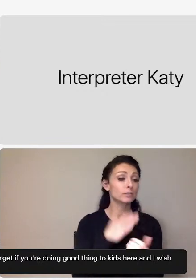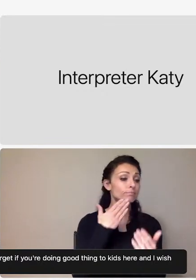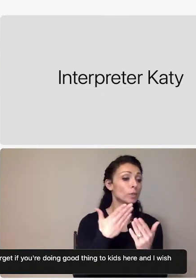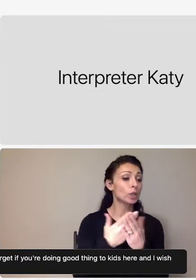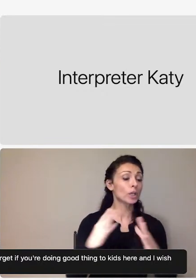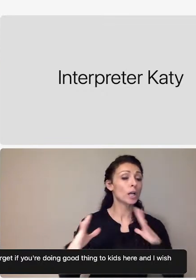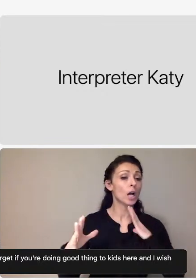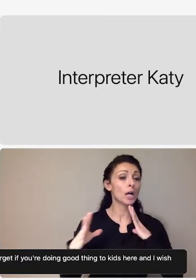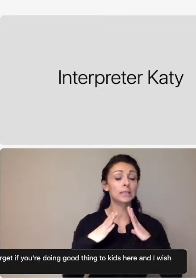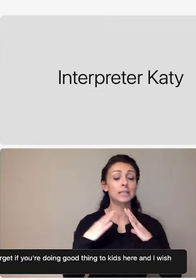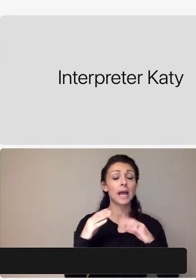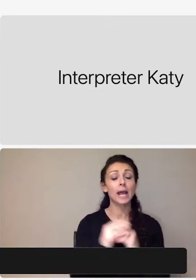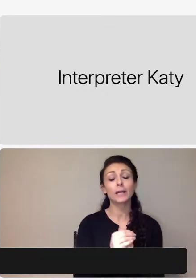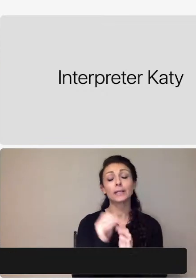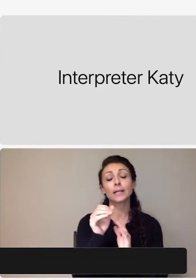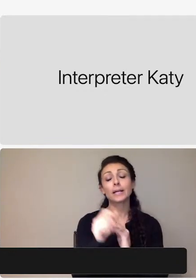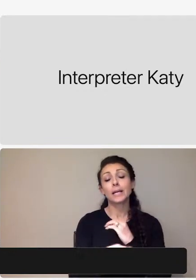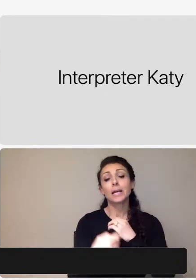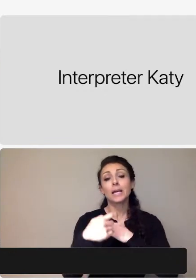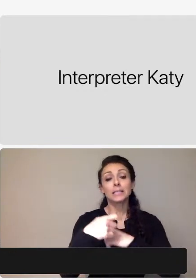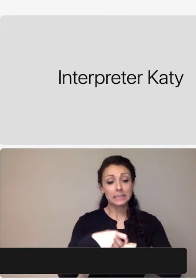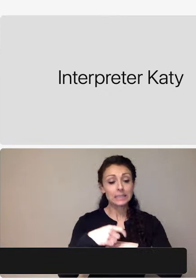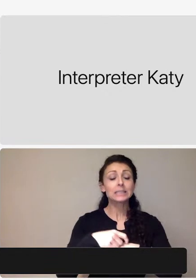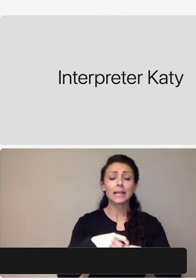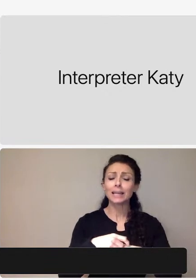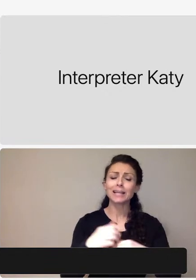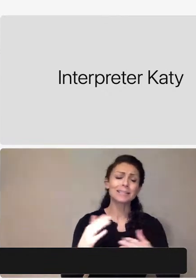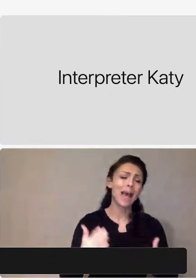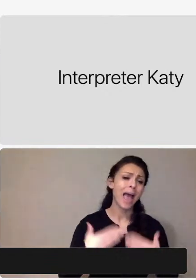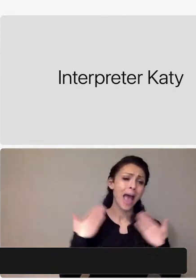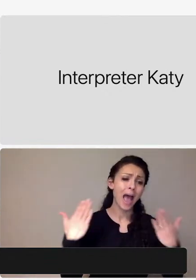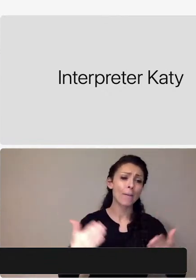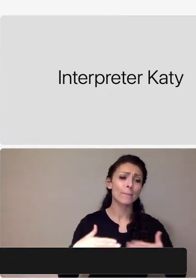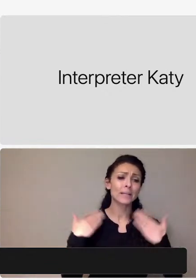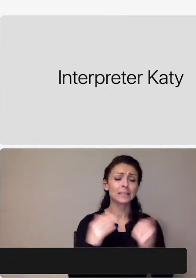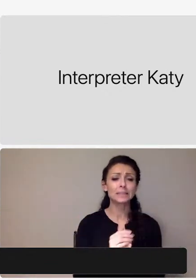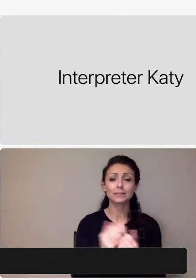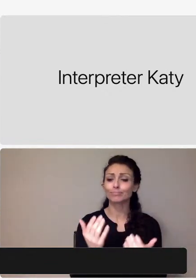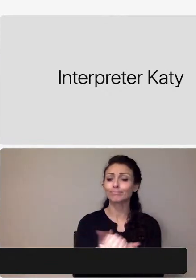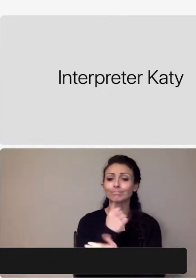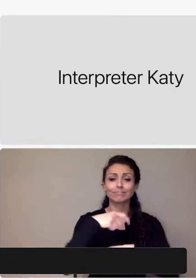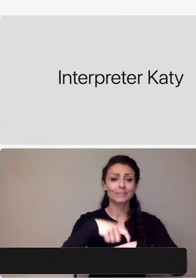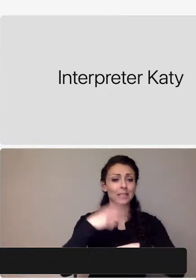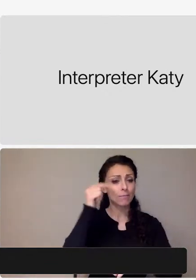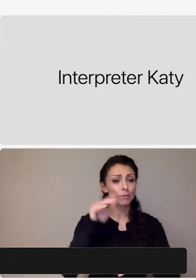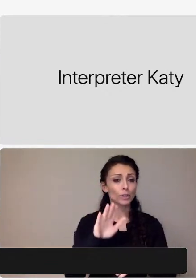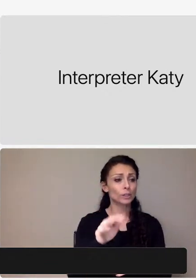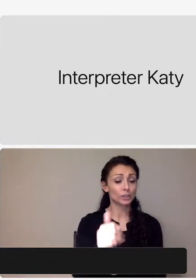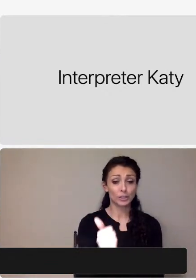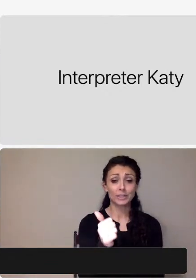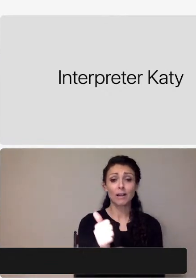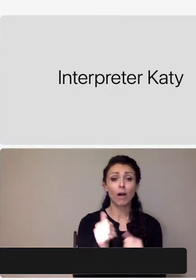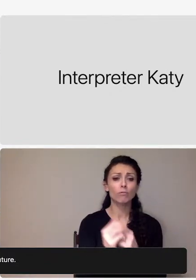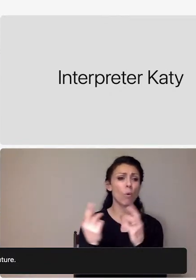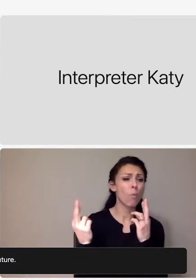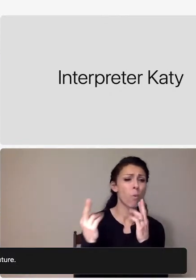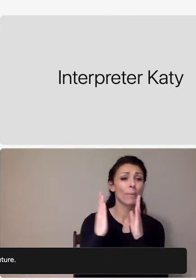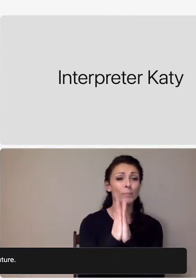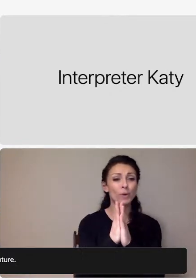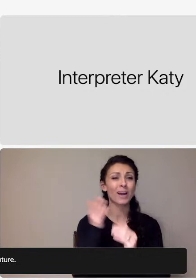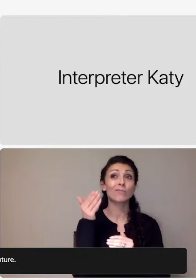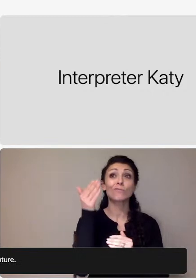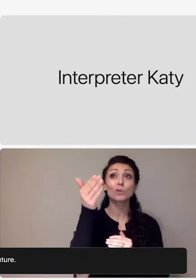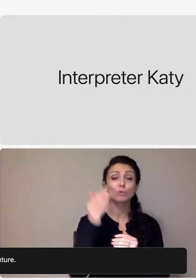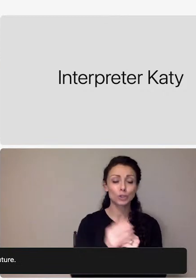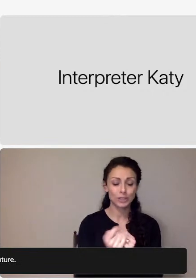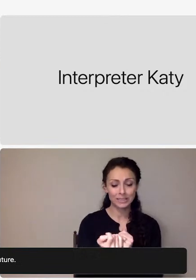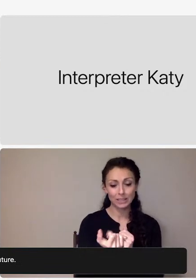that's happy and take some time for yourself and let's just hope and pray that the future is a little